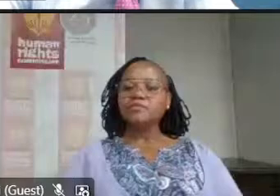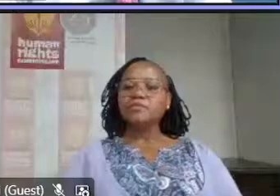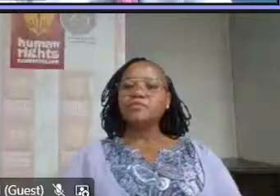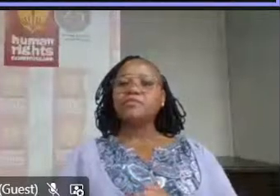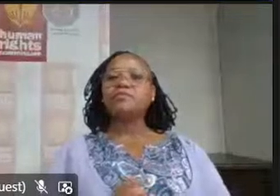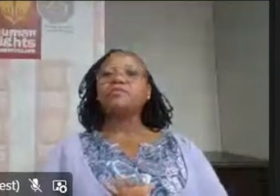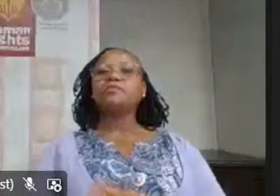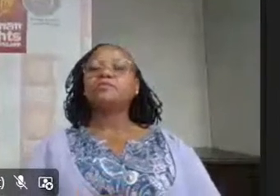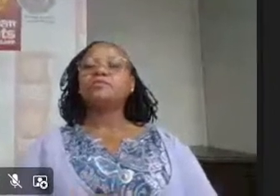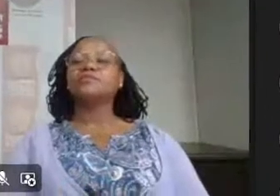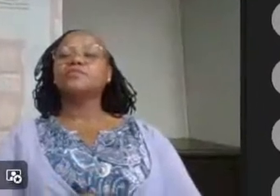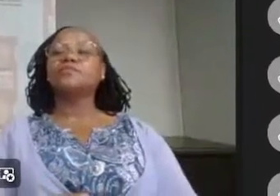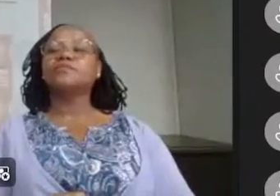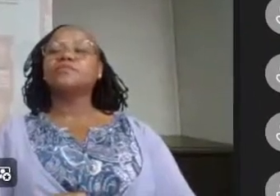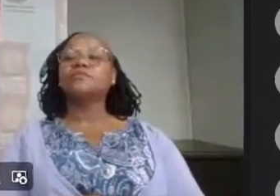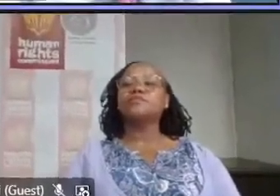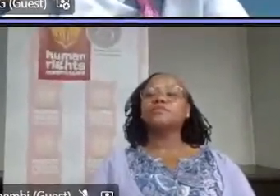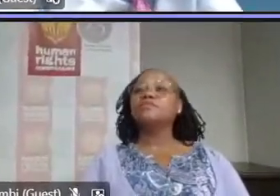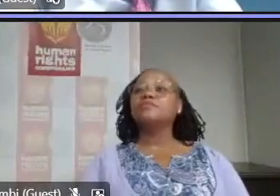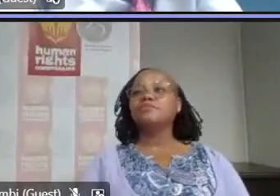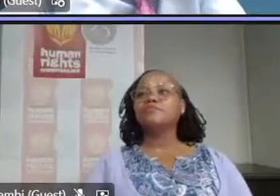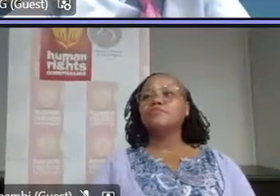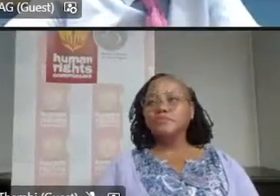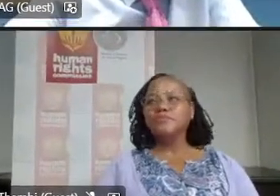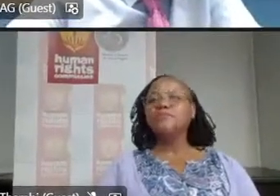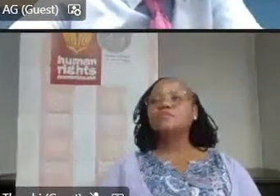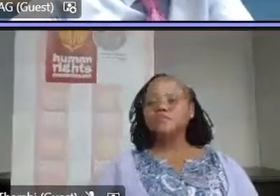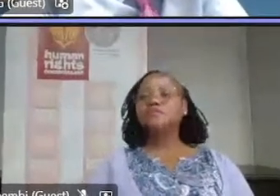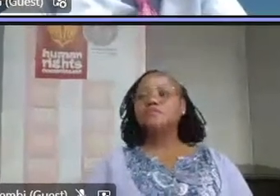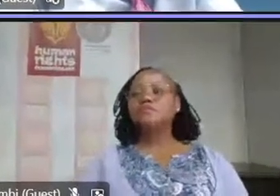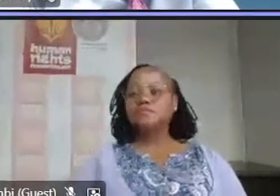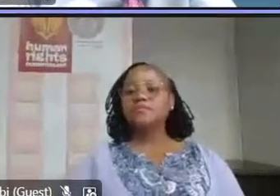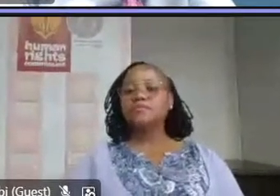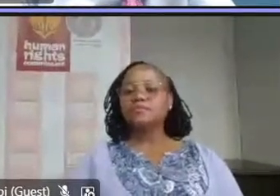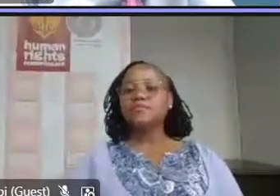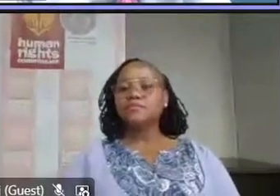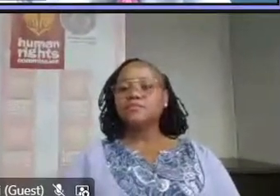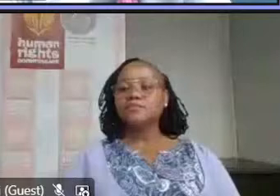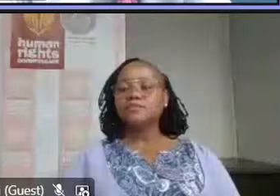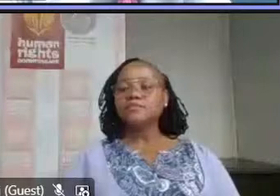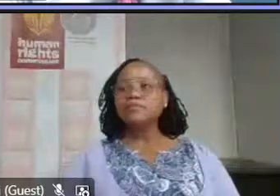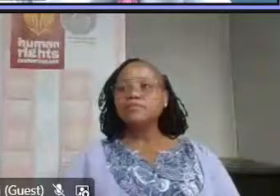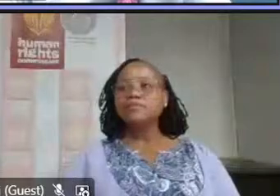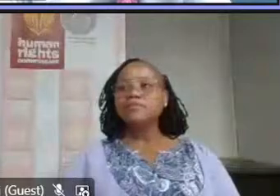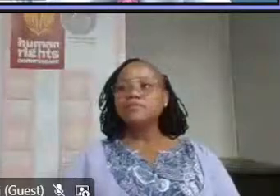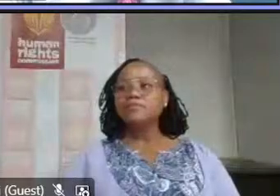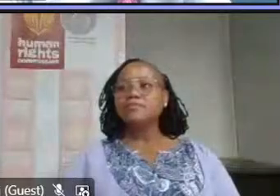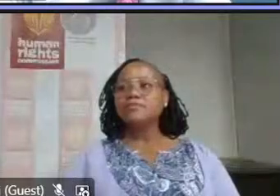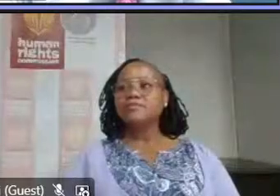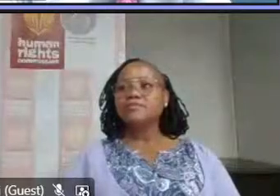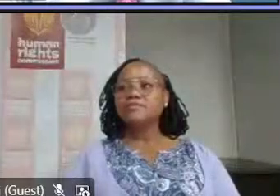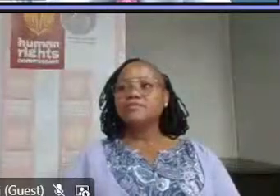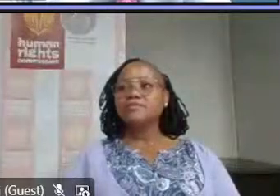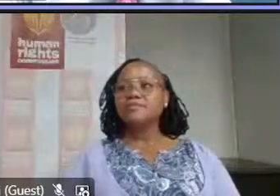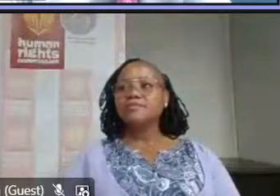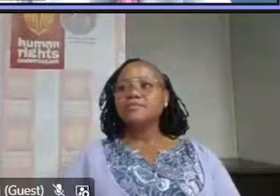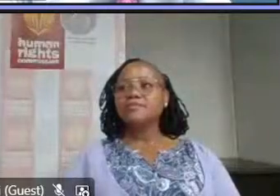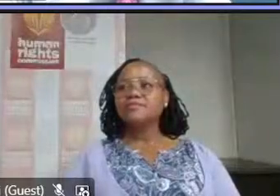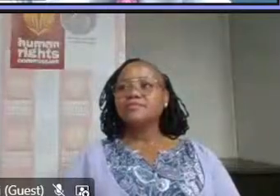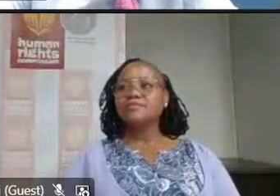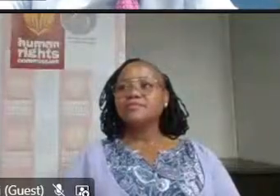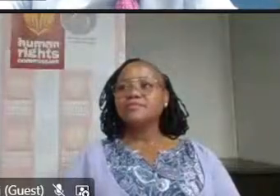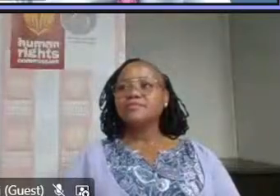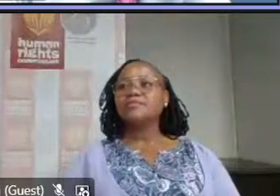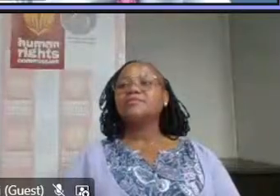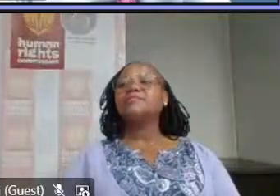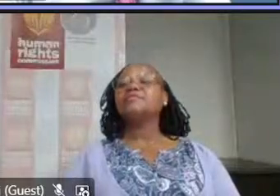a boy with longer hair to cut it because he's a boy. That old binary kind of